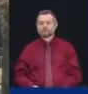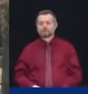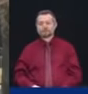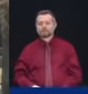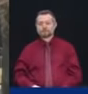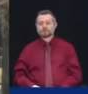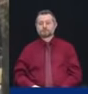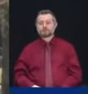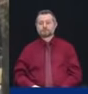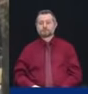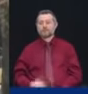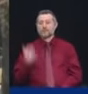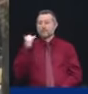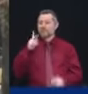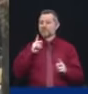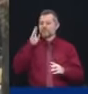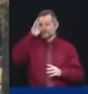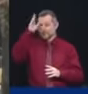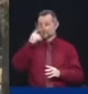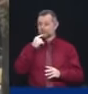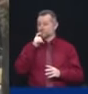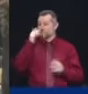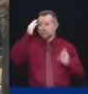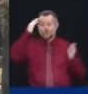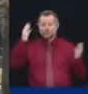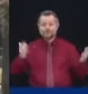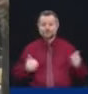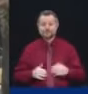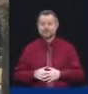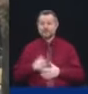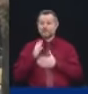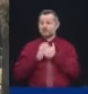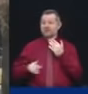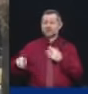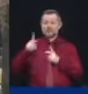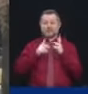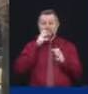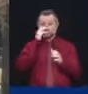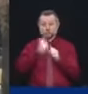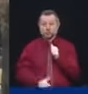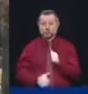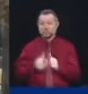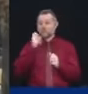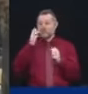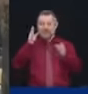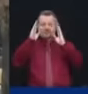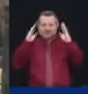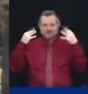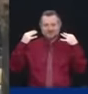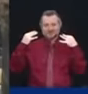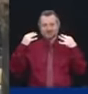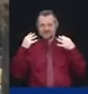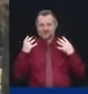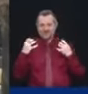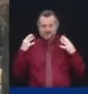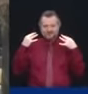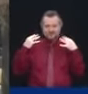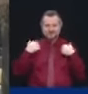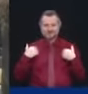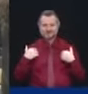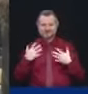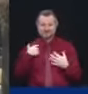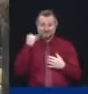Why do people say things? Who knows? People are venial. People want attention. People are angry. People are jealous. Who